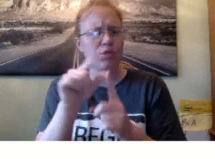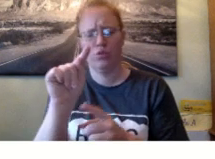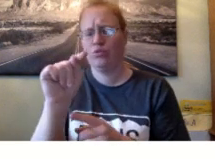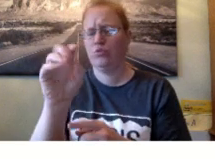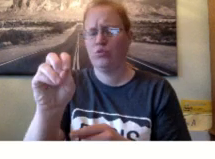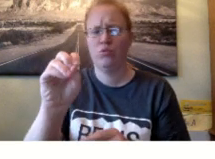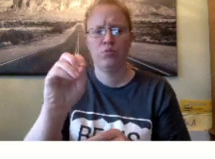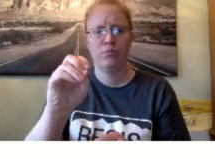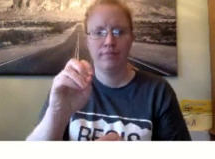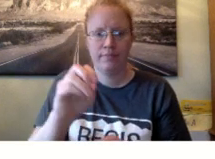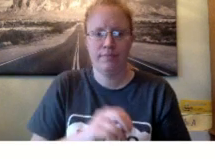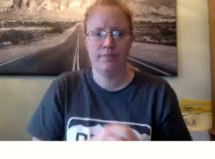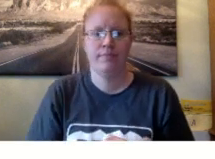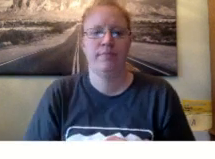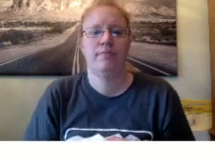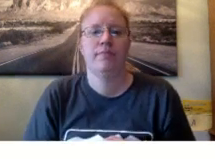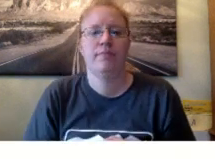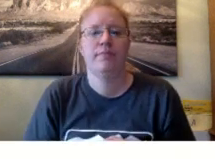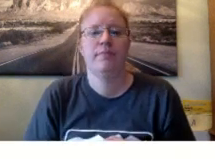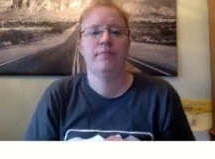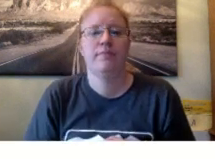Right here. Good job.